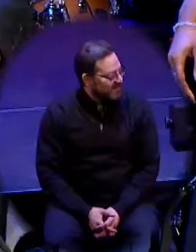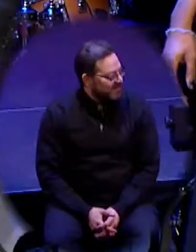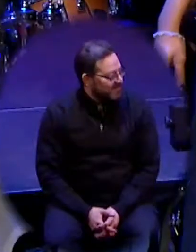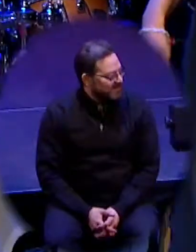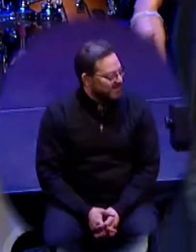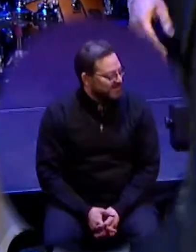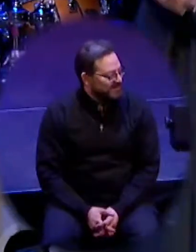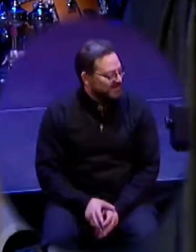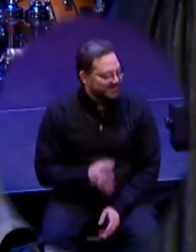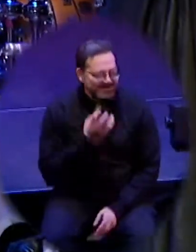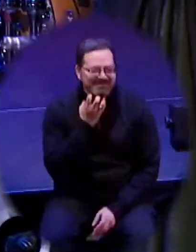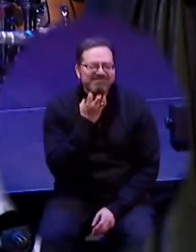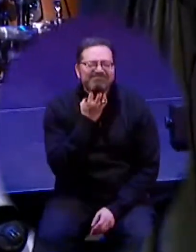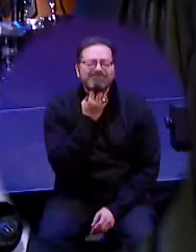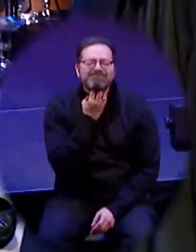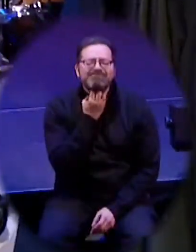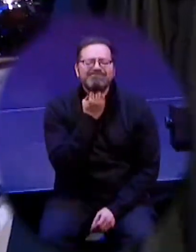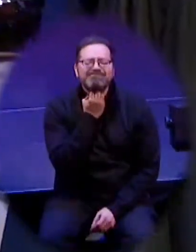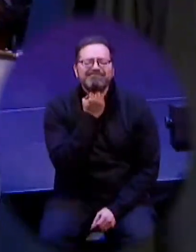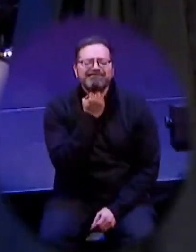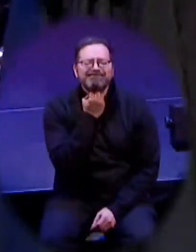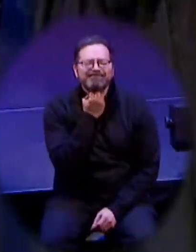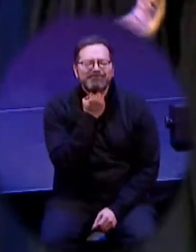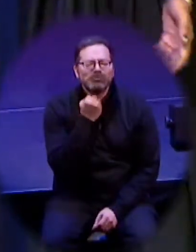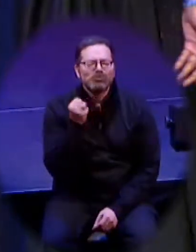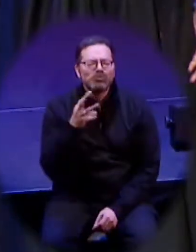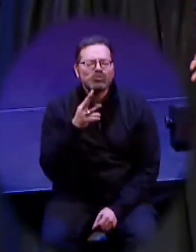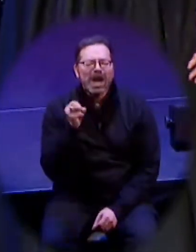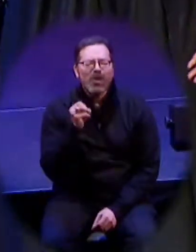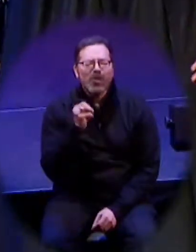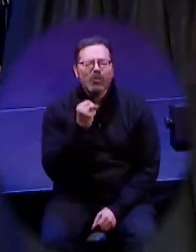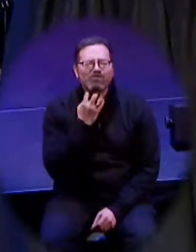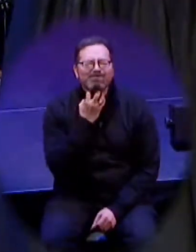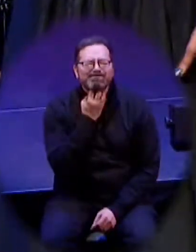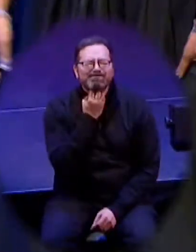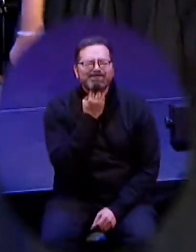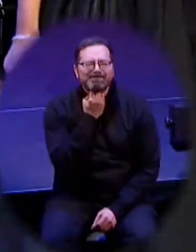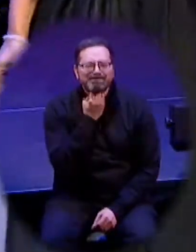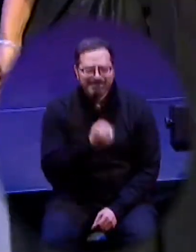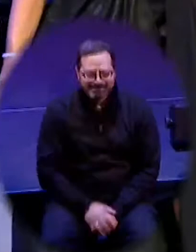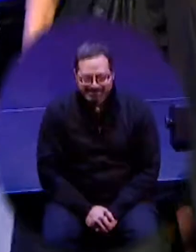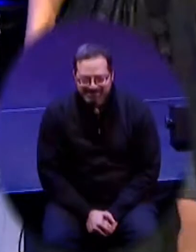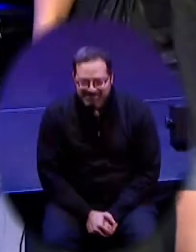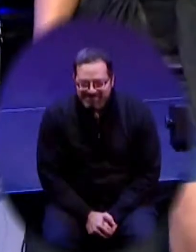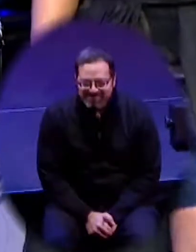Congratulations. Congratulations. Woo! Best for you.